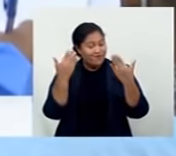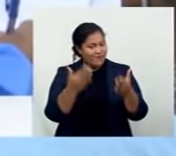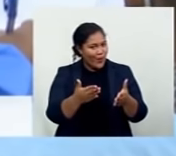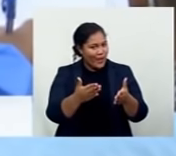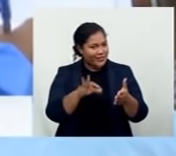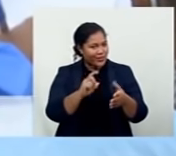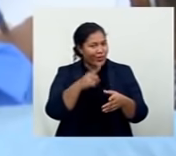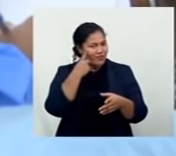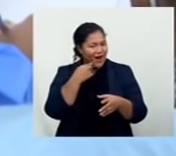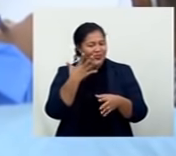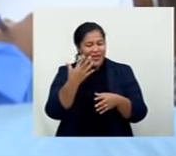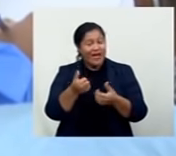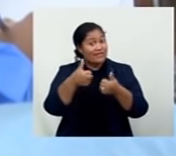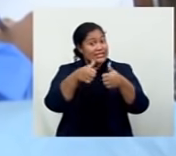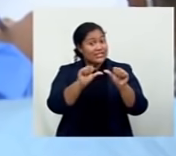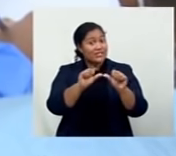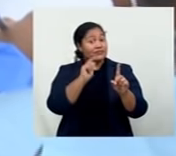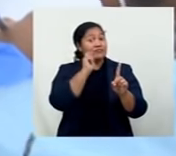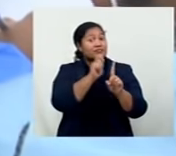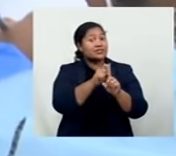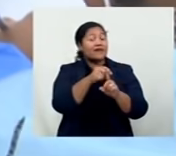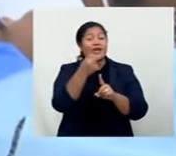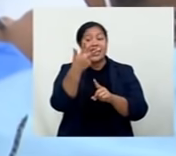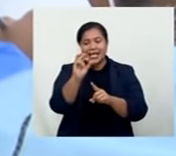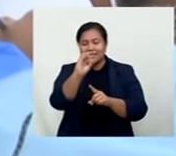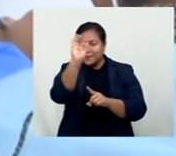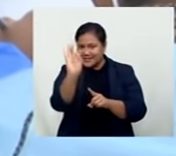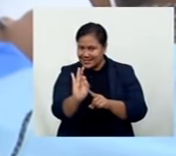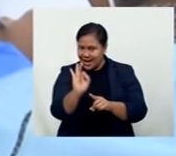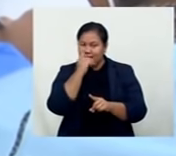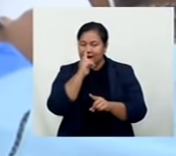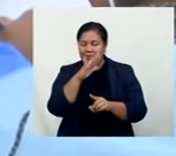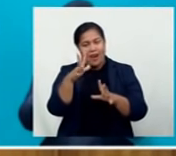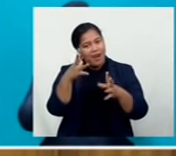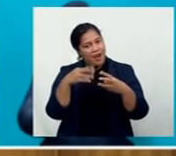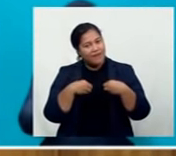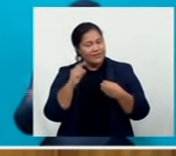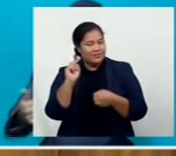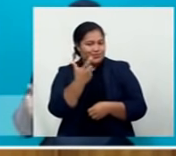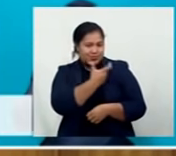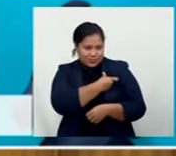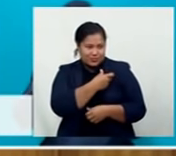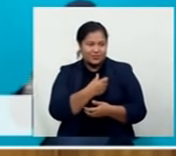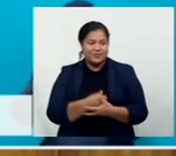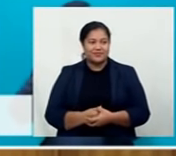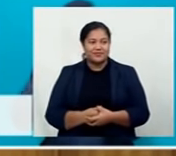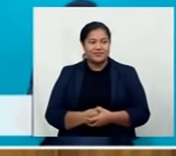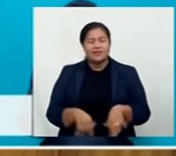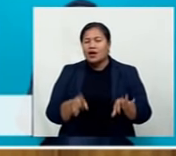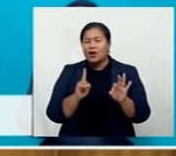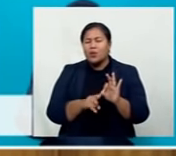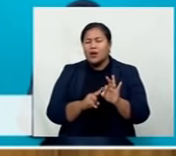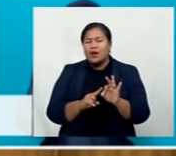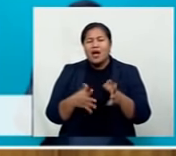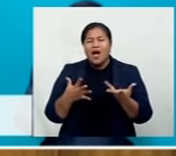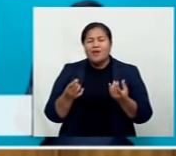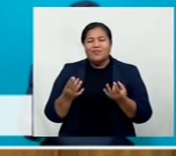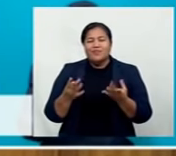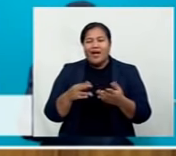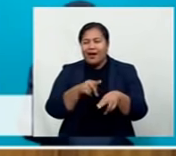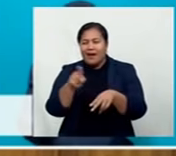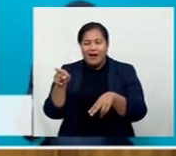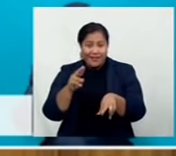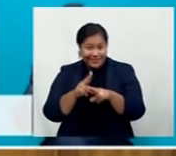on getting 80% of the target population fully vaccinated. The question is how prepared will Fiji be towards